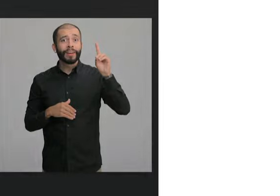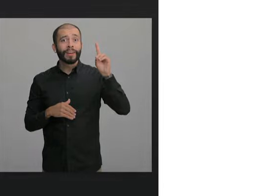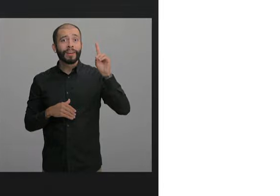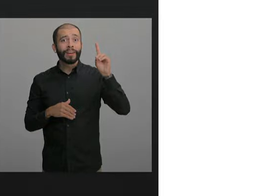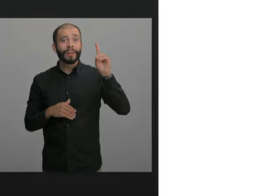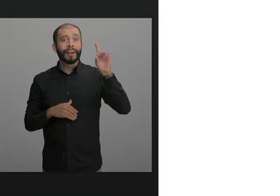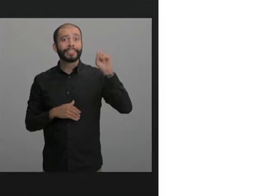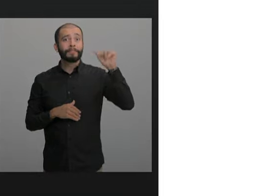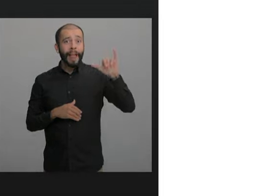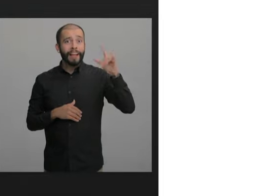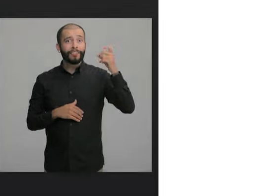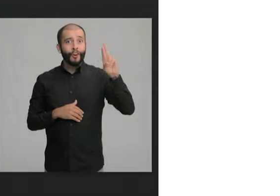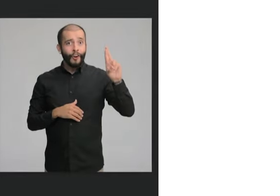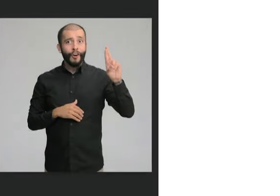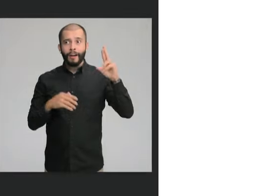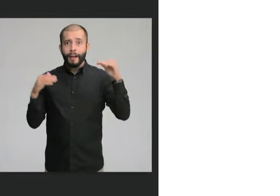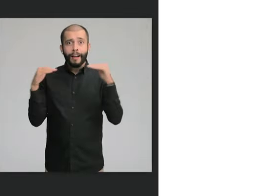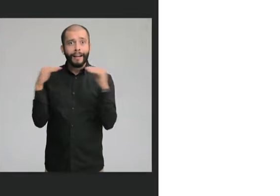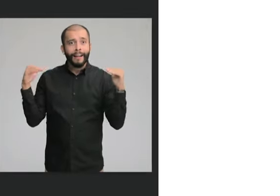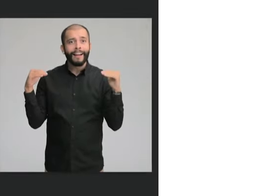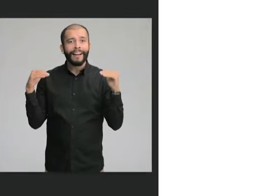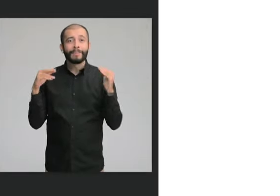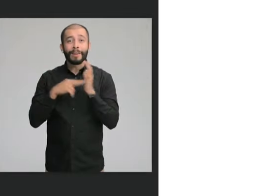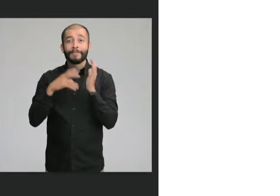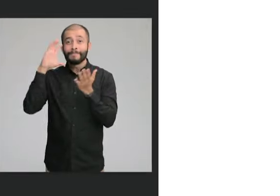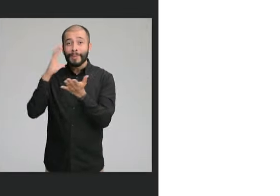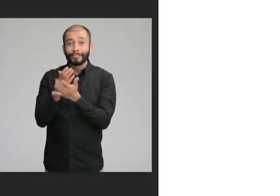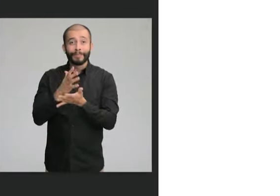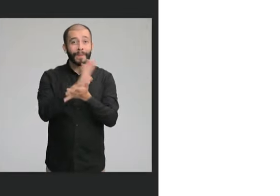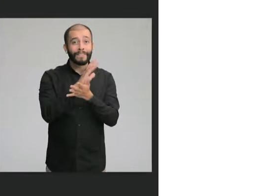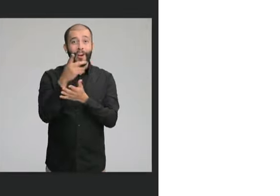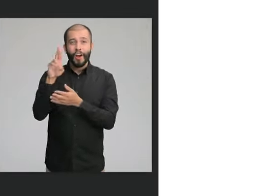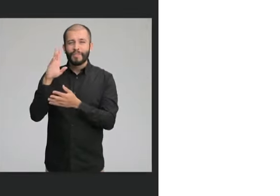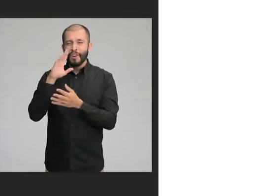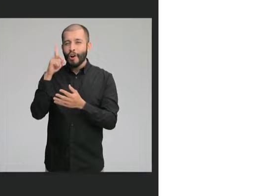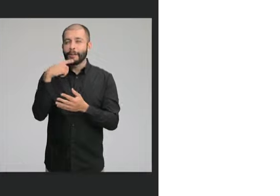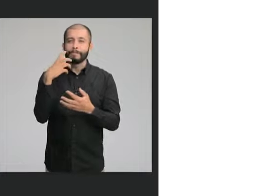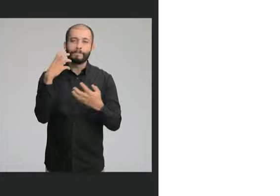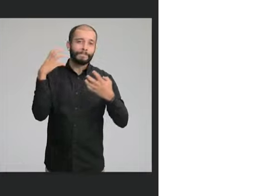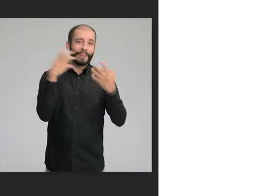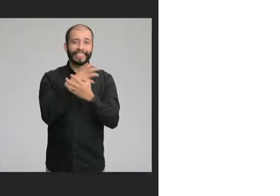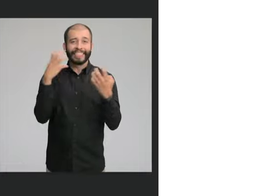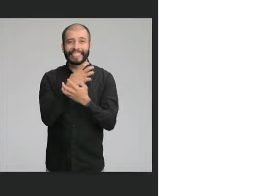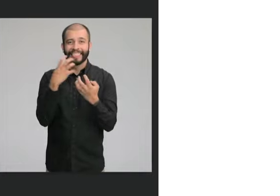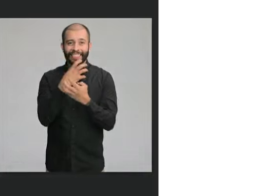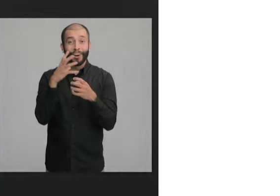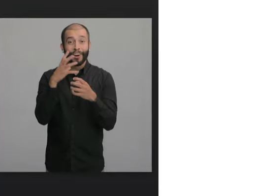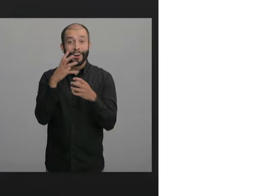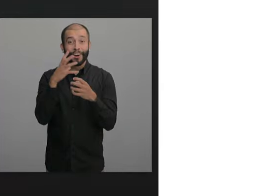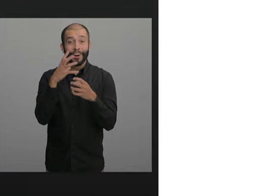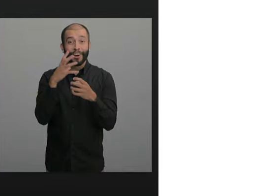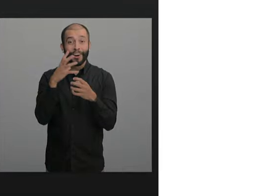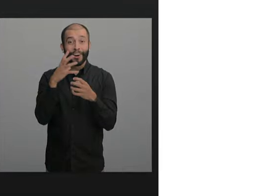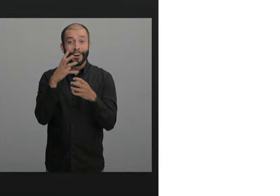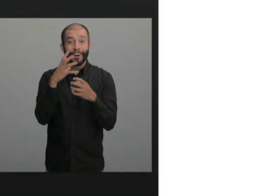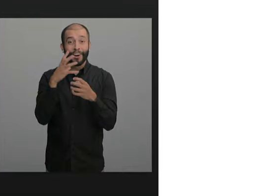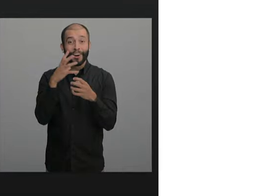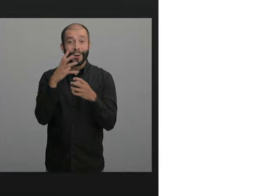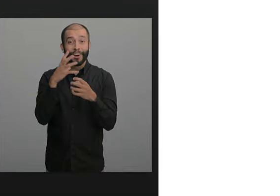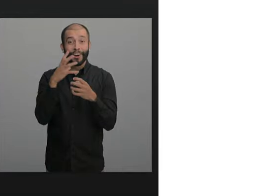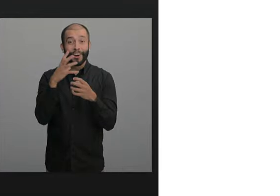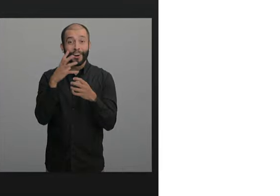but it's brighter. As the Pro Display XDR. So photos and HDR movies are going to look amazing. Okay, but